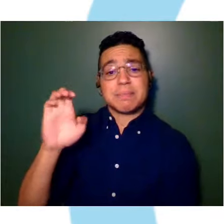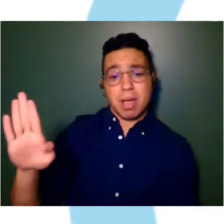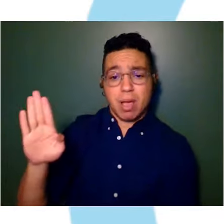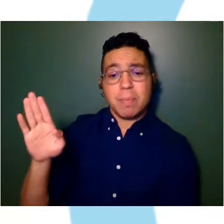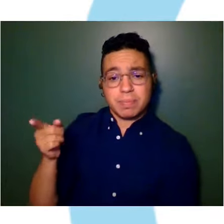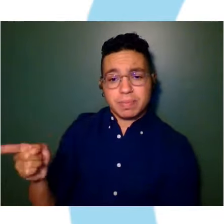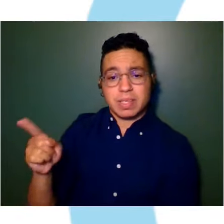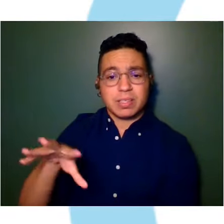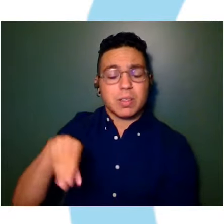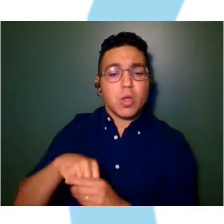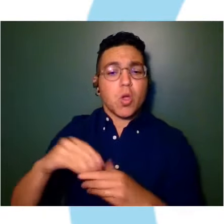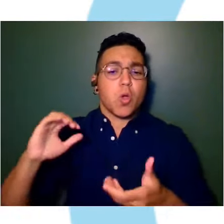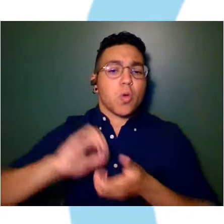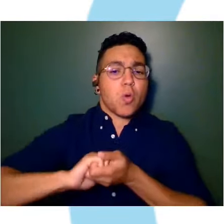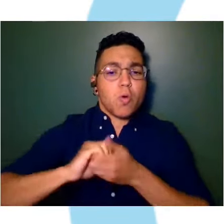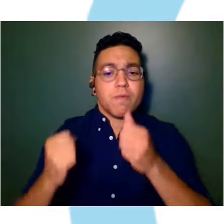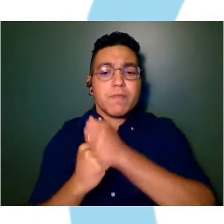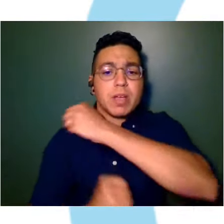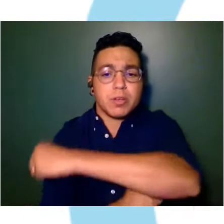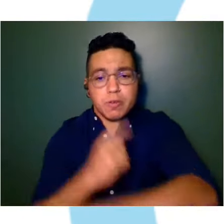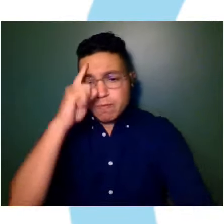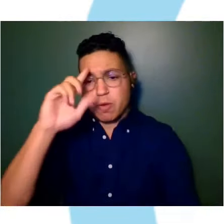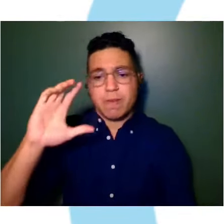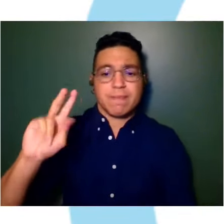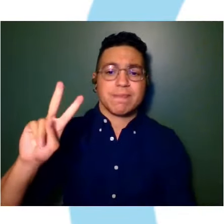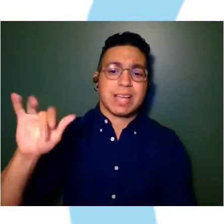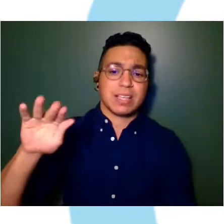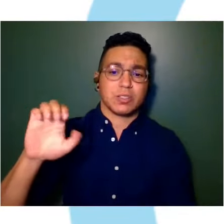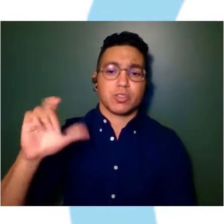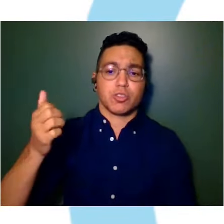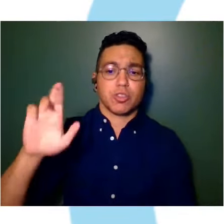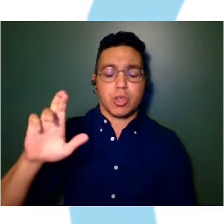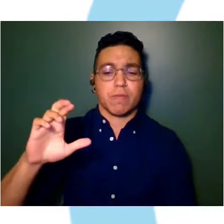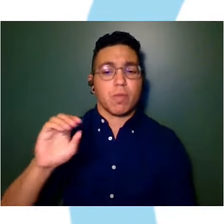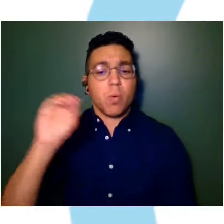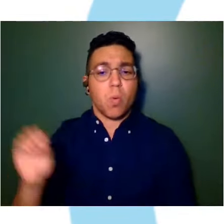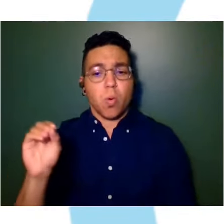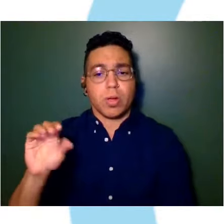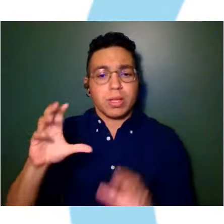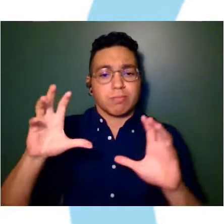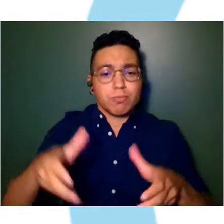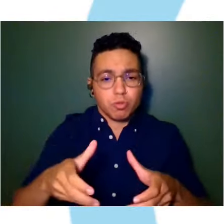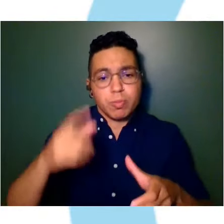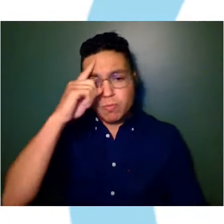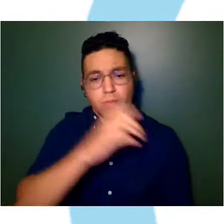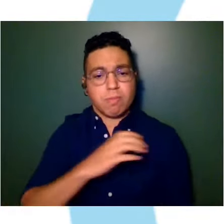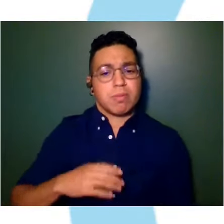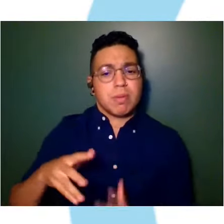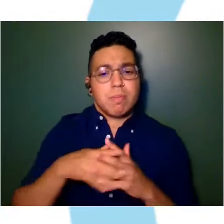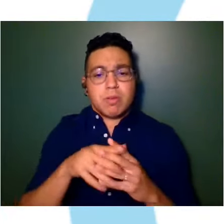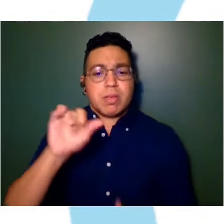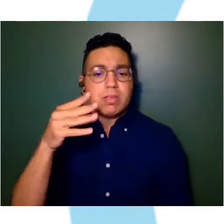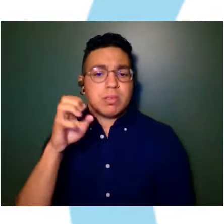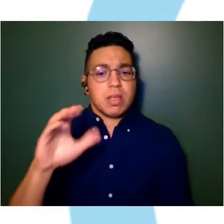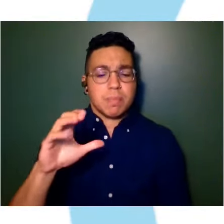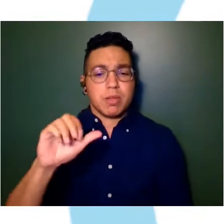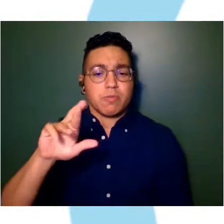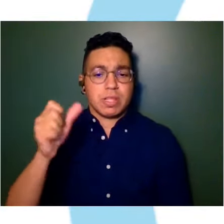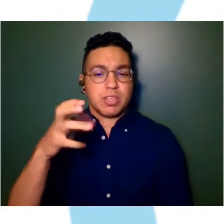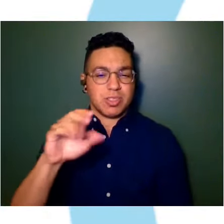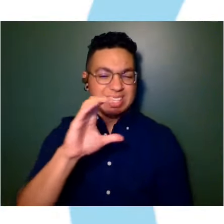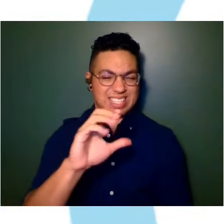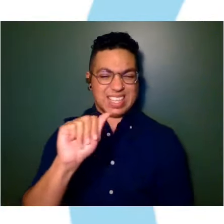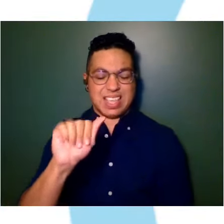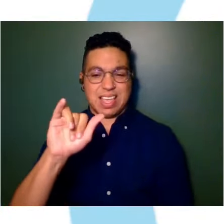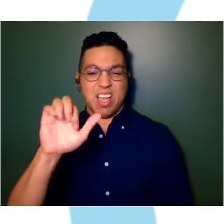And it's also part of the Portland United Against Hate coalition. He's also the new interim chief impact officer at